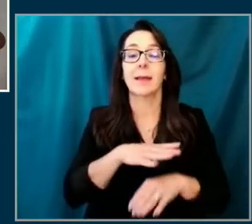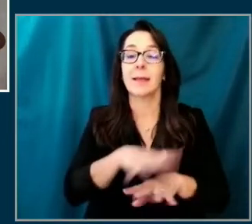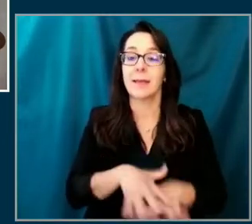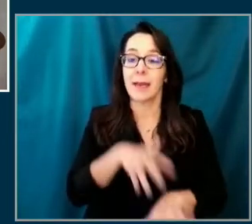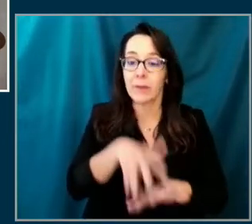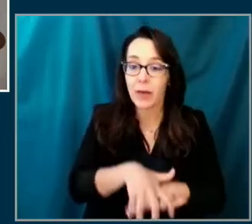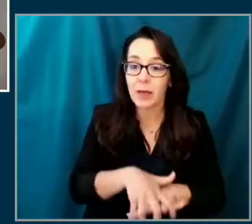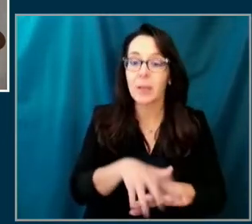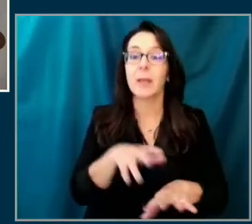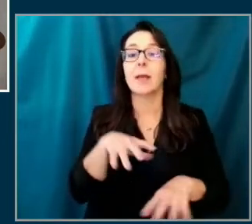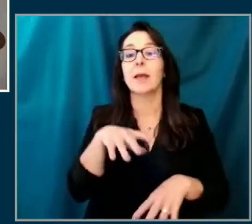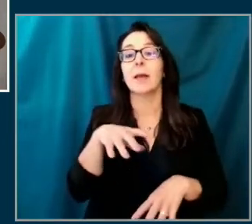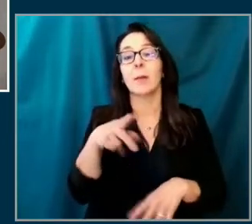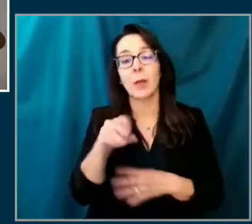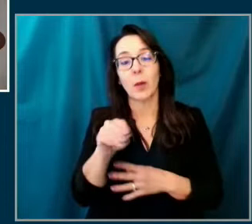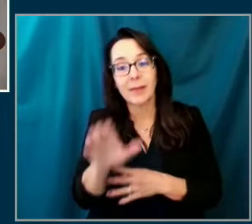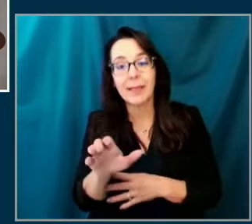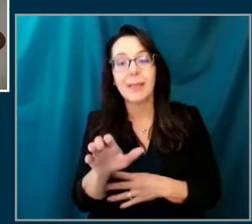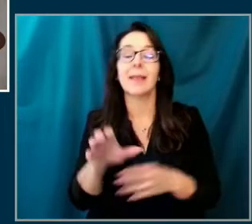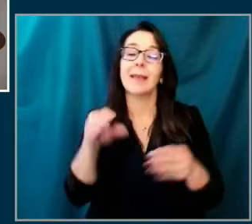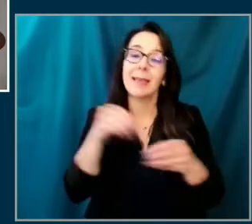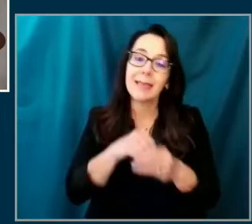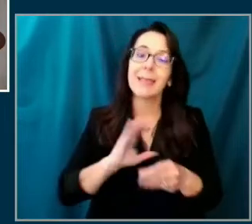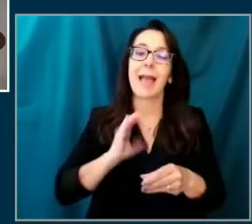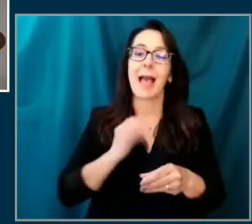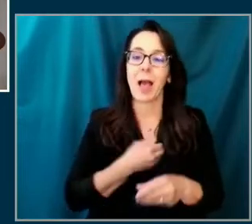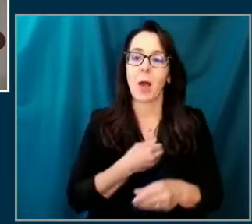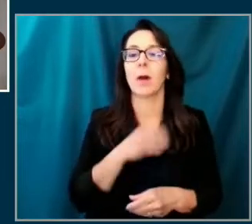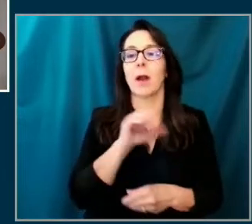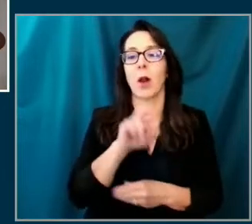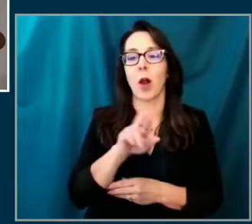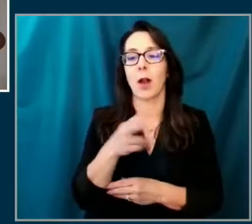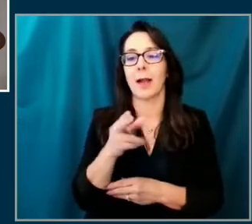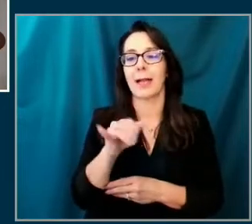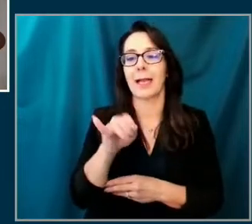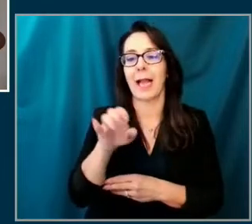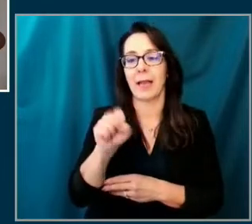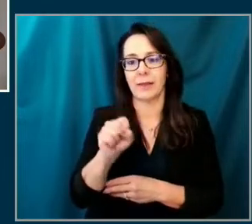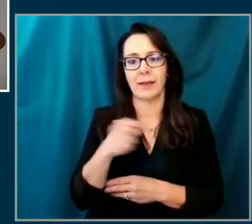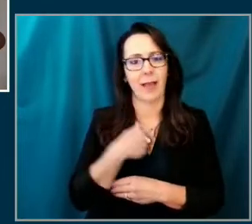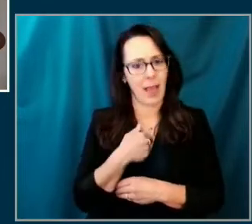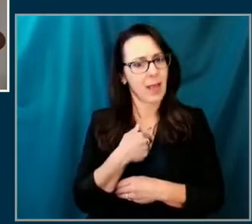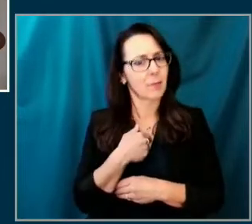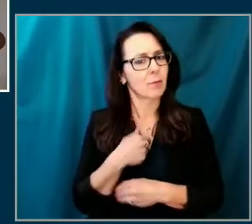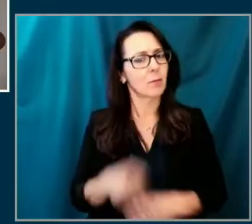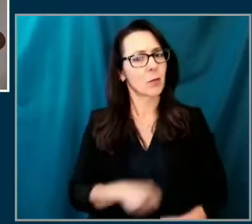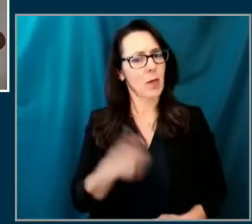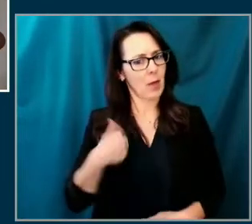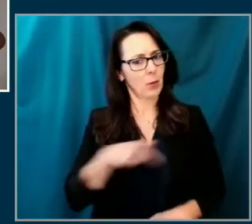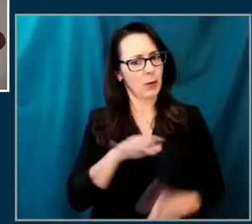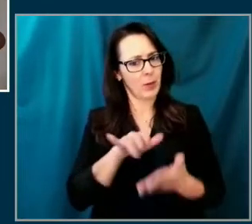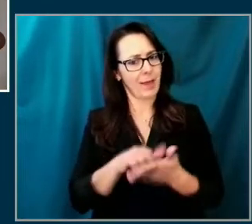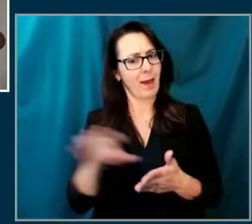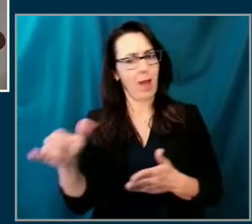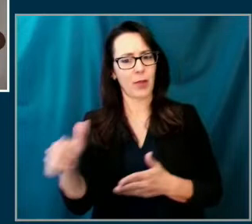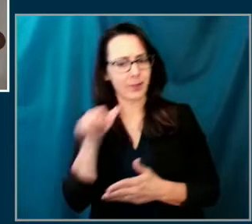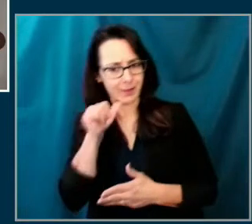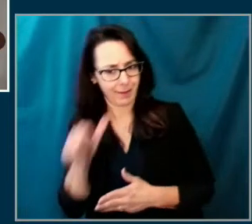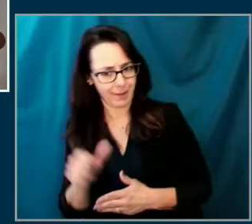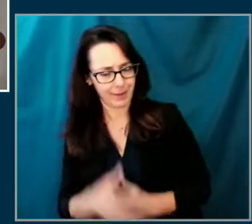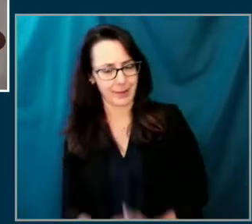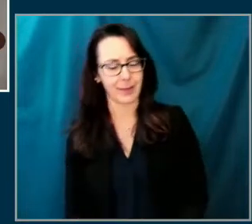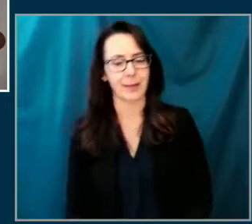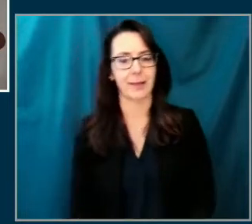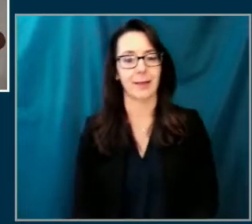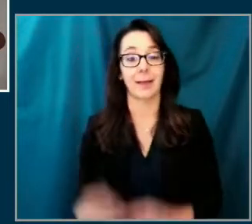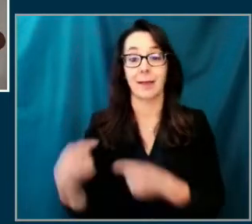in our archives. And I'm proud of the fact that we've done that when others have shrunk from the position. You know, this was an amazing year, last 2 years with